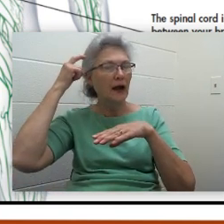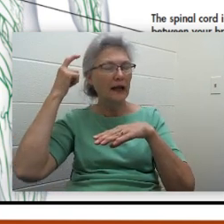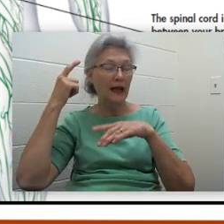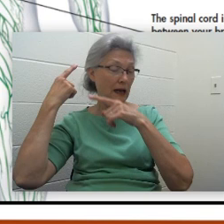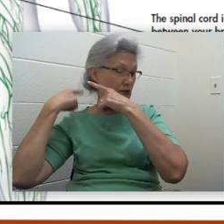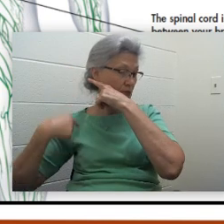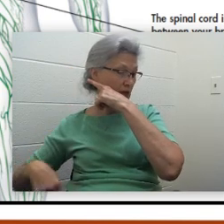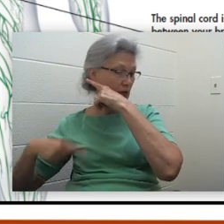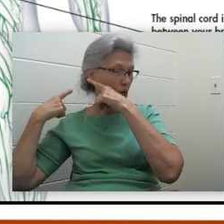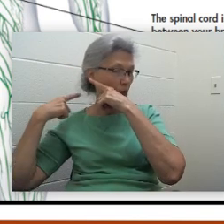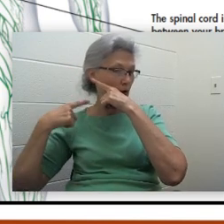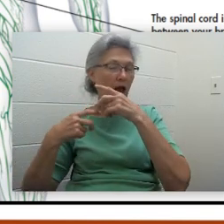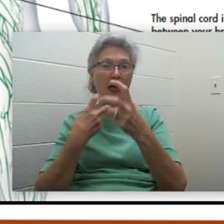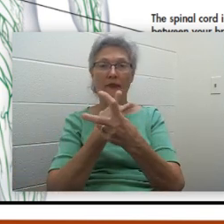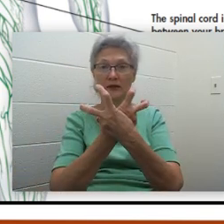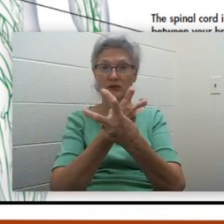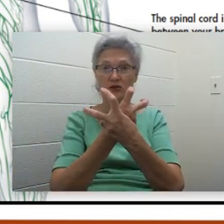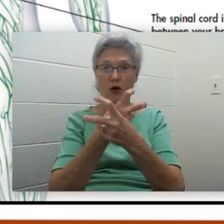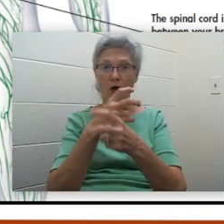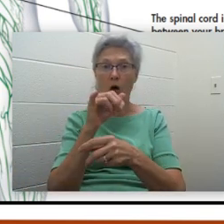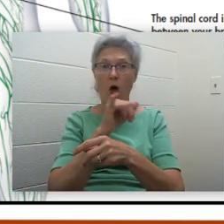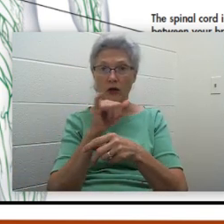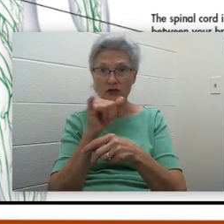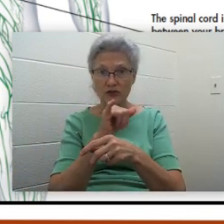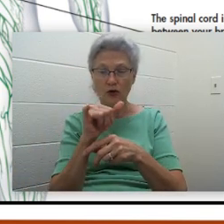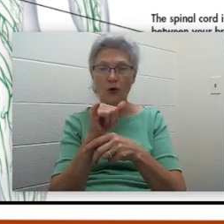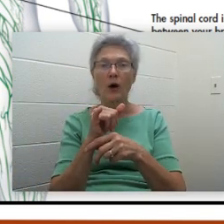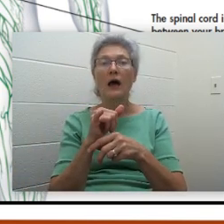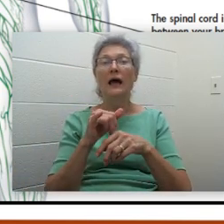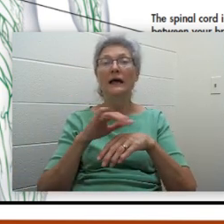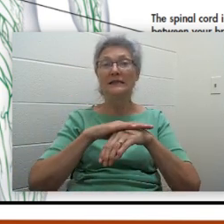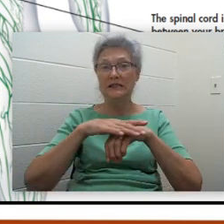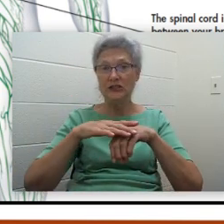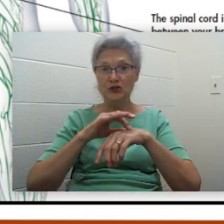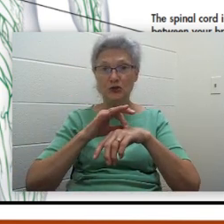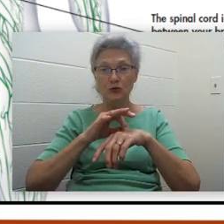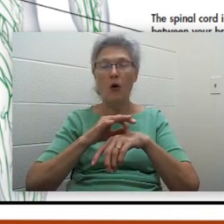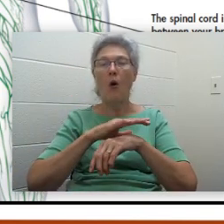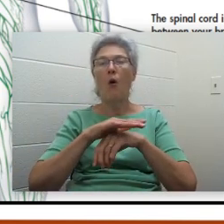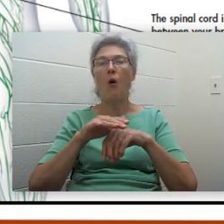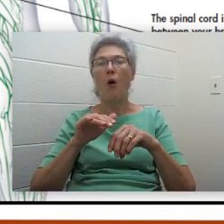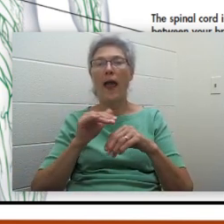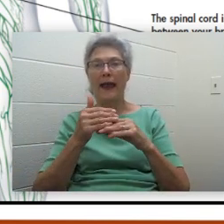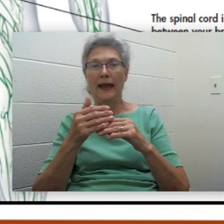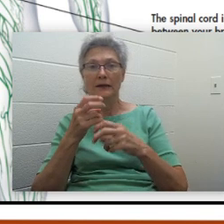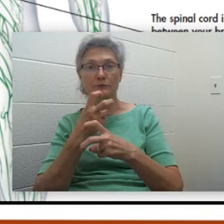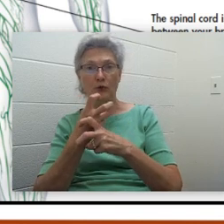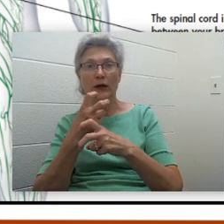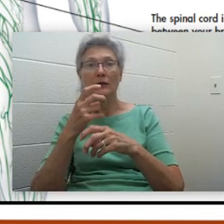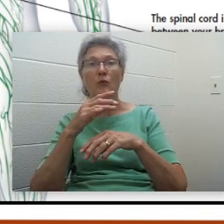connective tissue, and fluid all help protect the brain from injury.